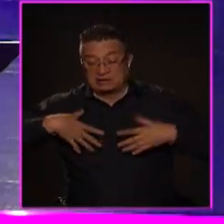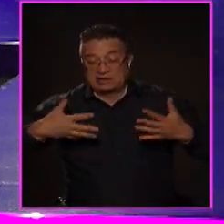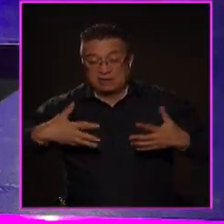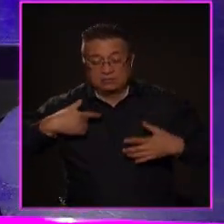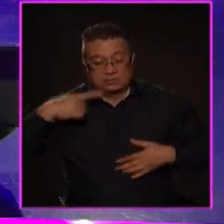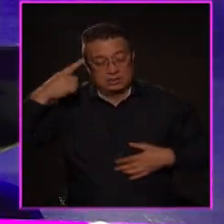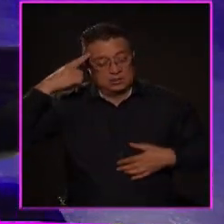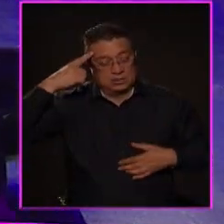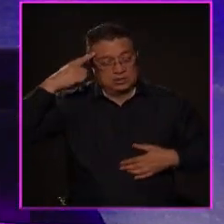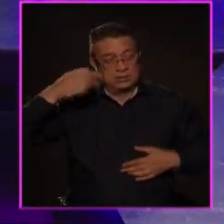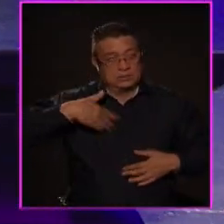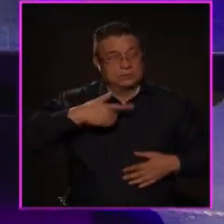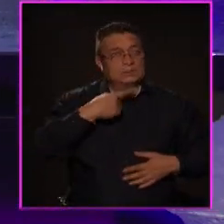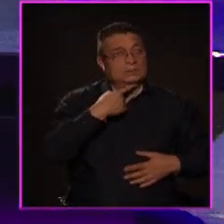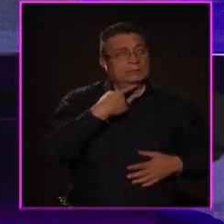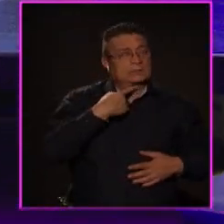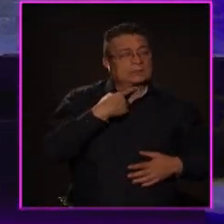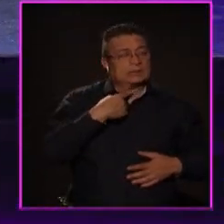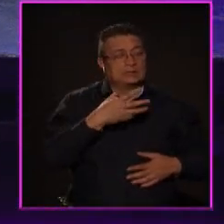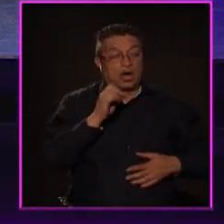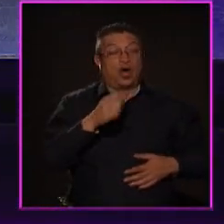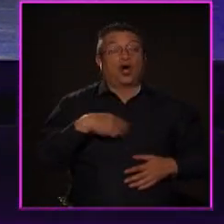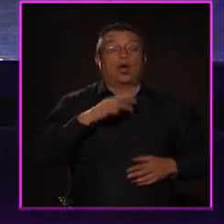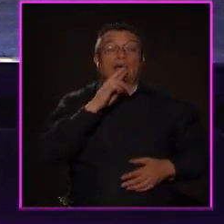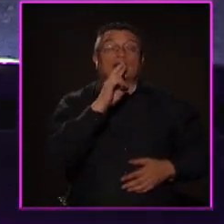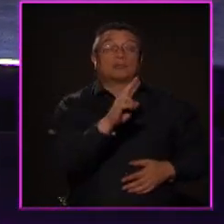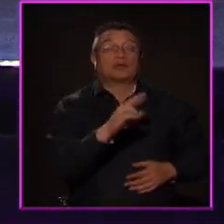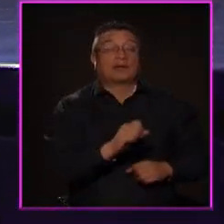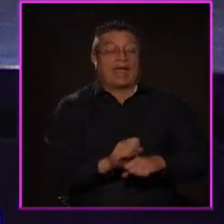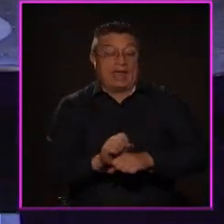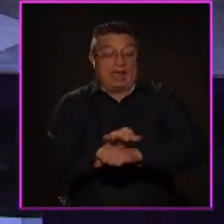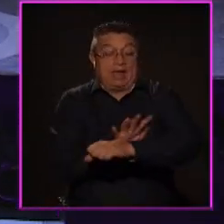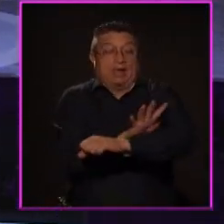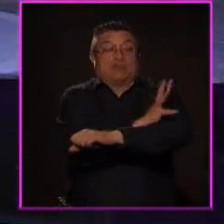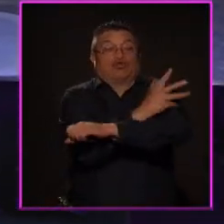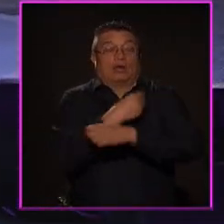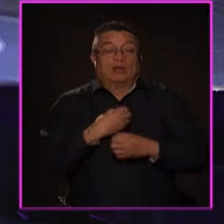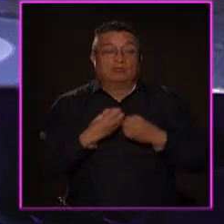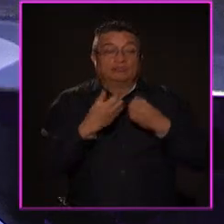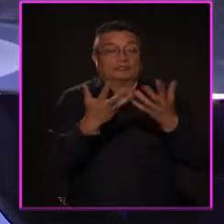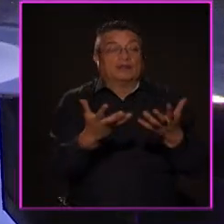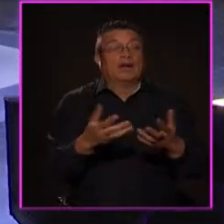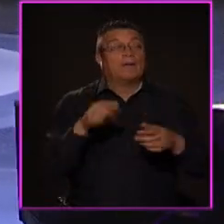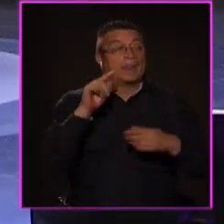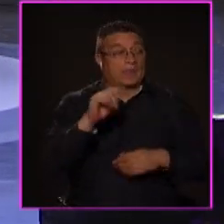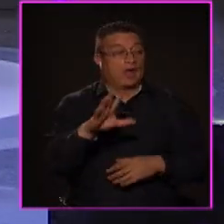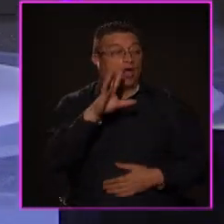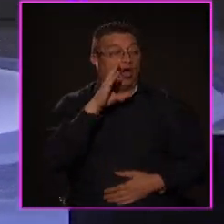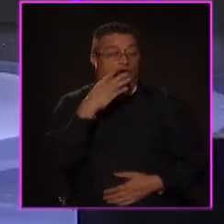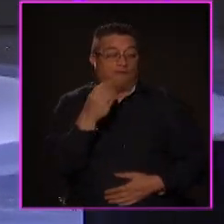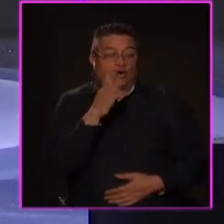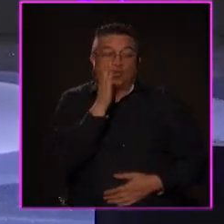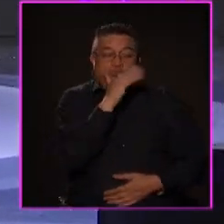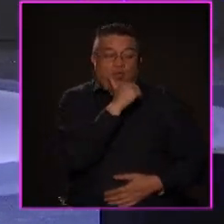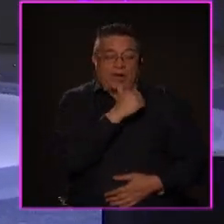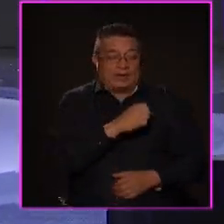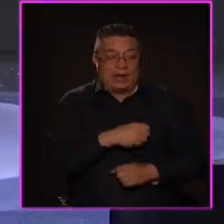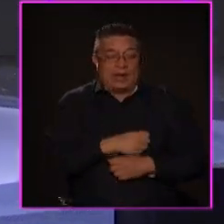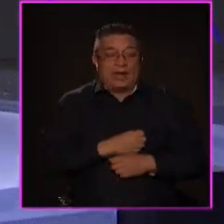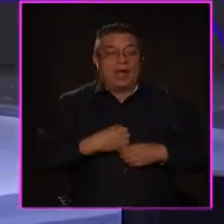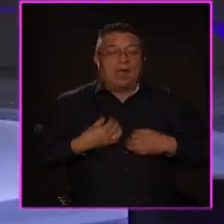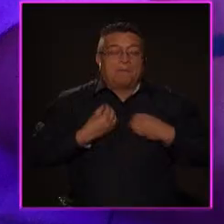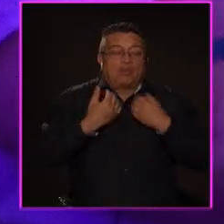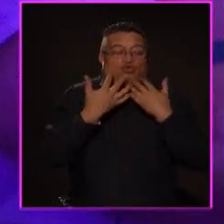emotional responses to a particular situation. Of course, they don't have emotions, right? So they cannot do,